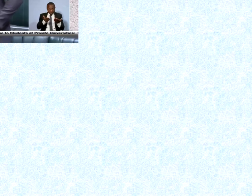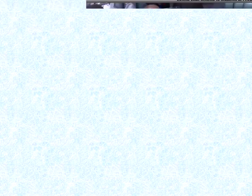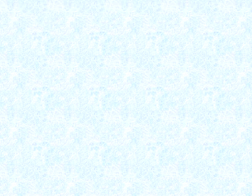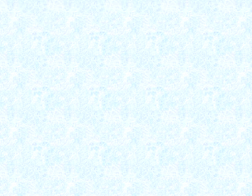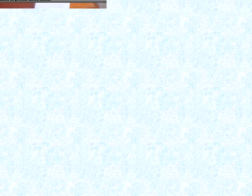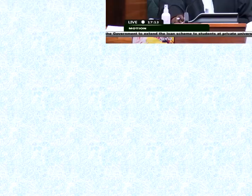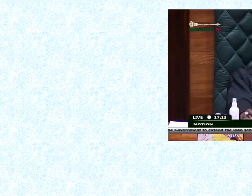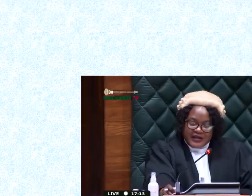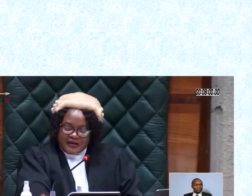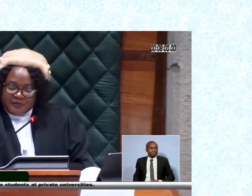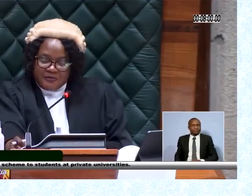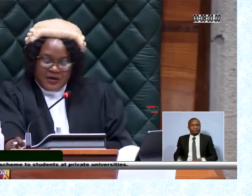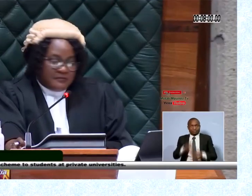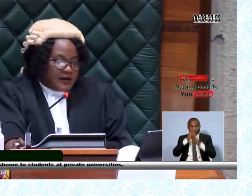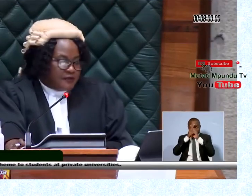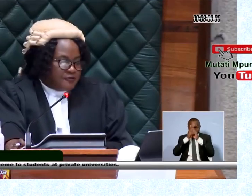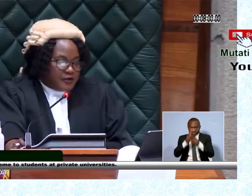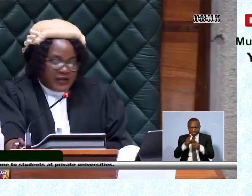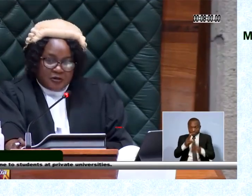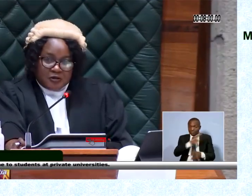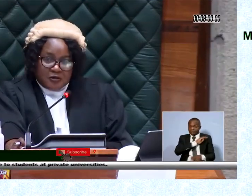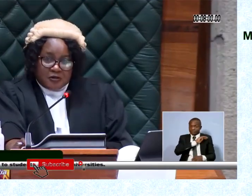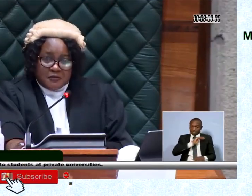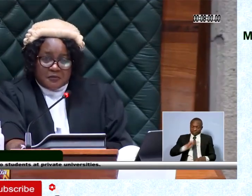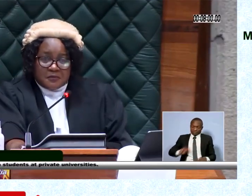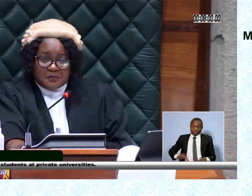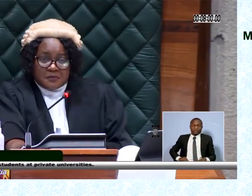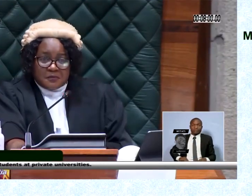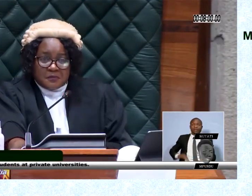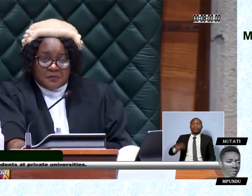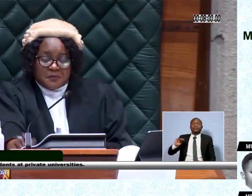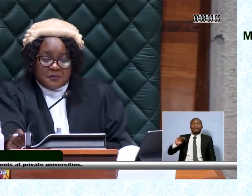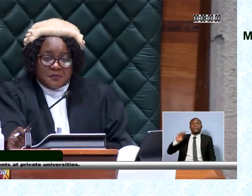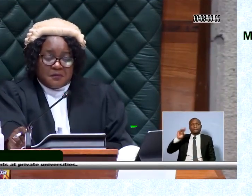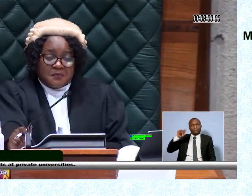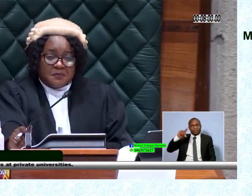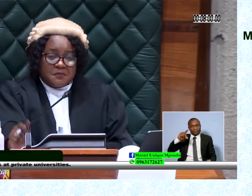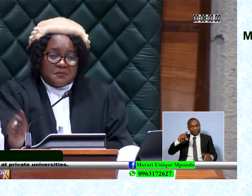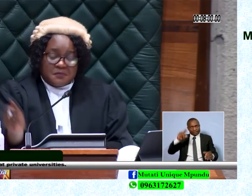lovely viewers. The honorable member for NALOLO.